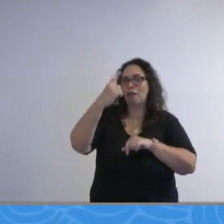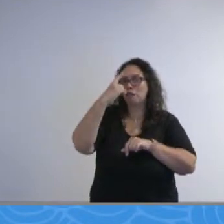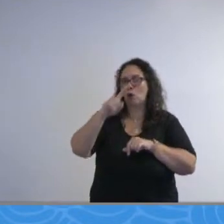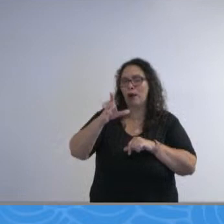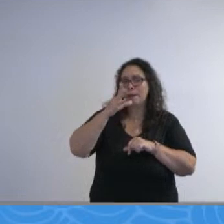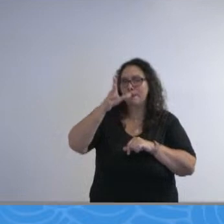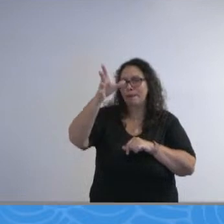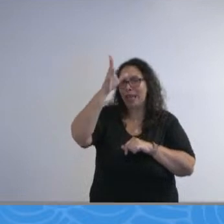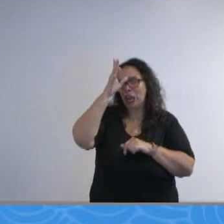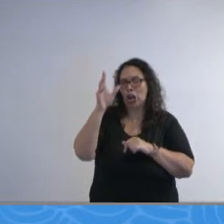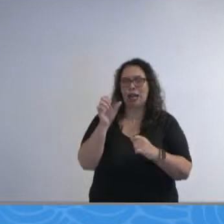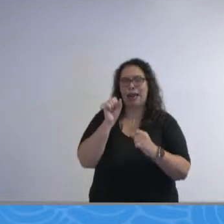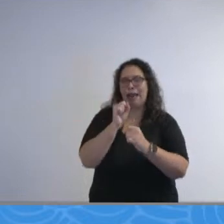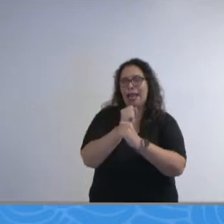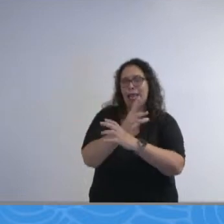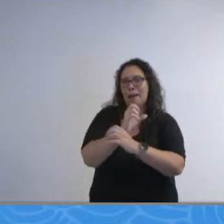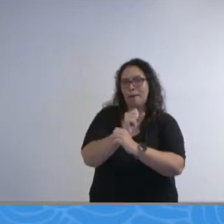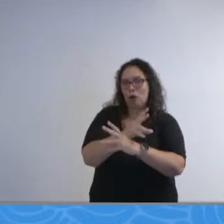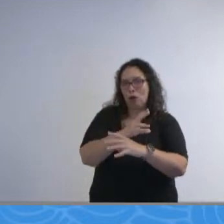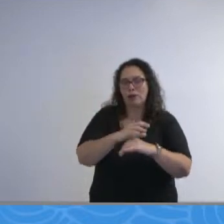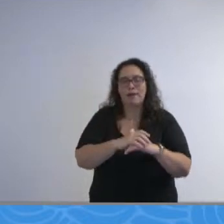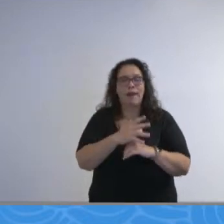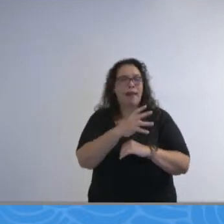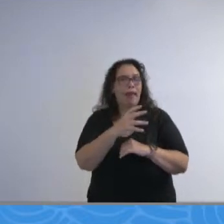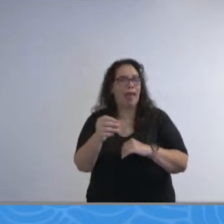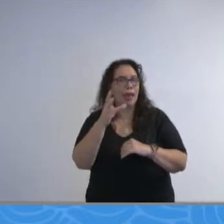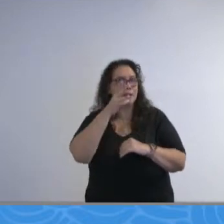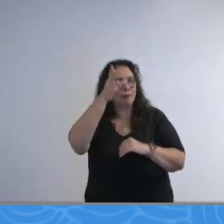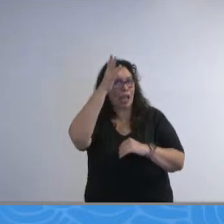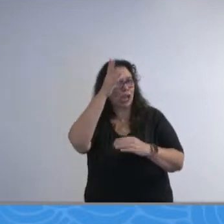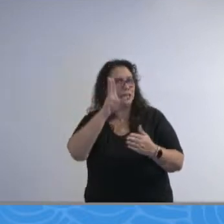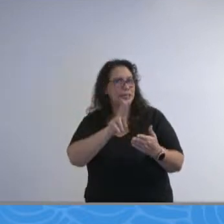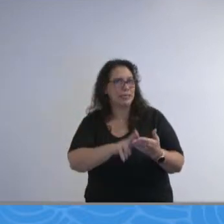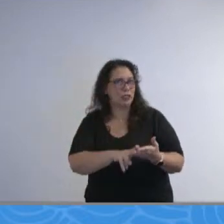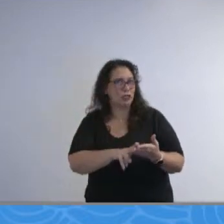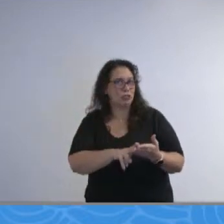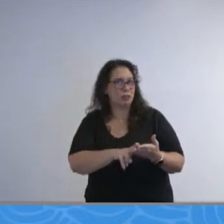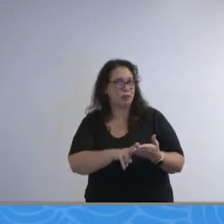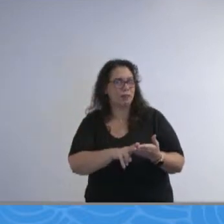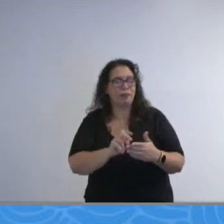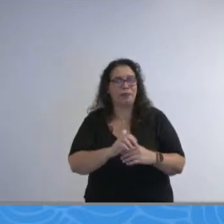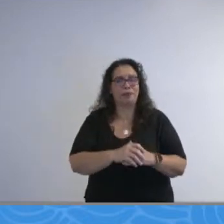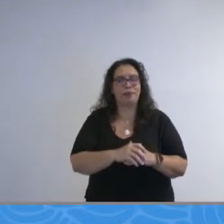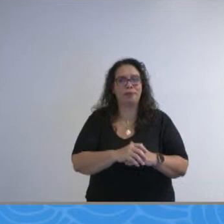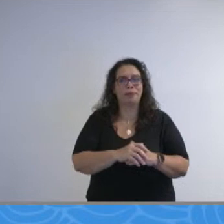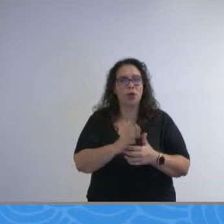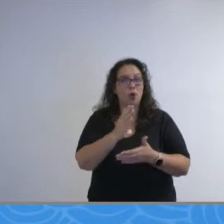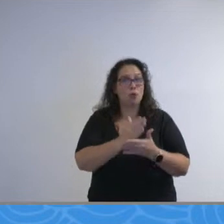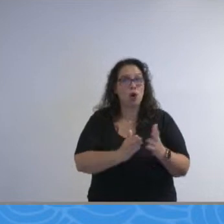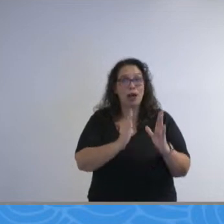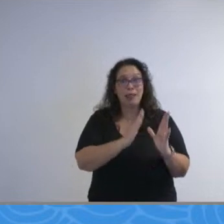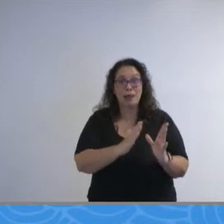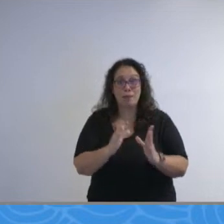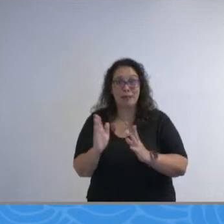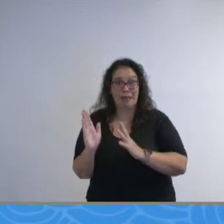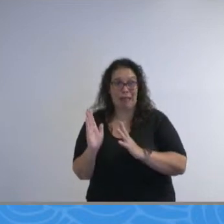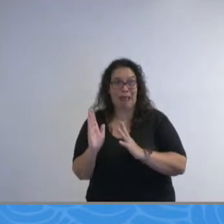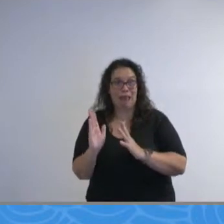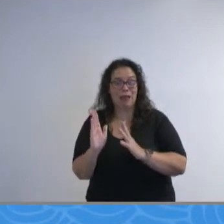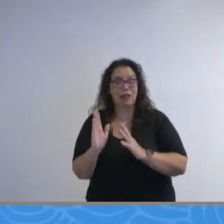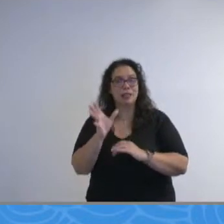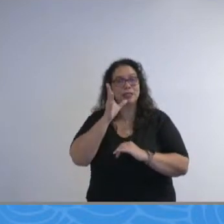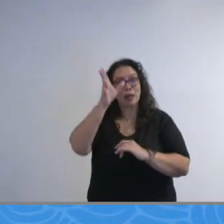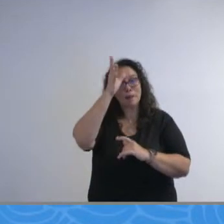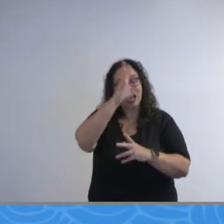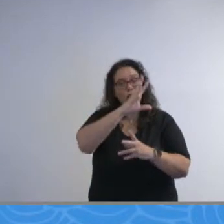parent input, and parents' signature. So part of the plan is for parents to be involved